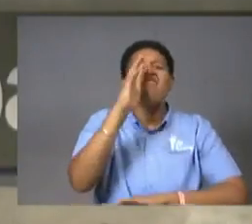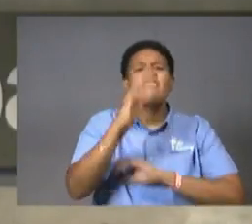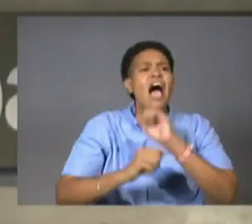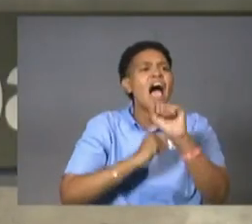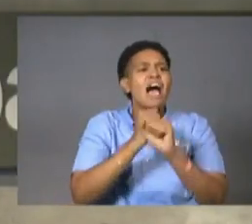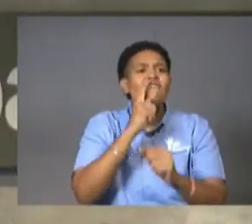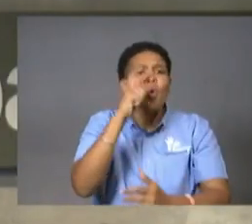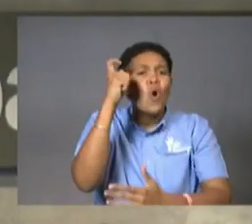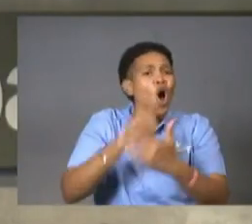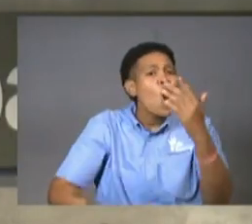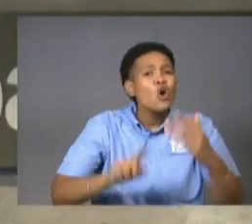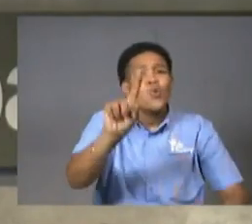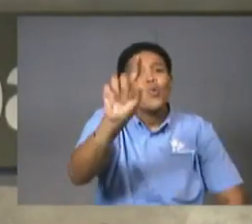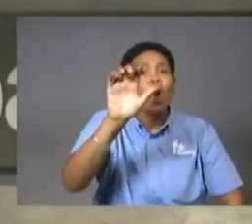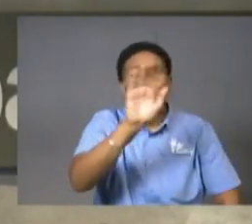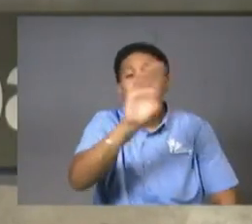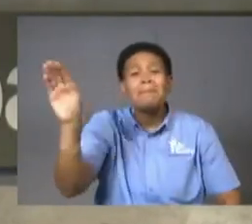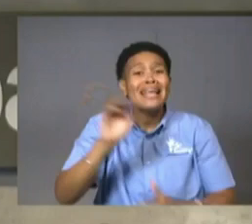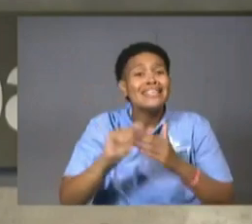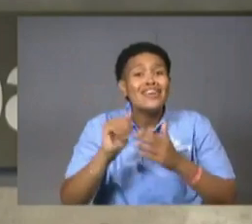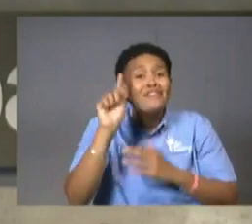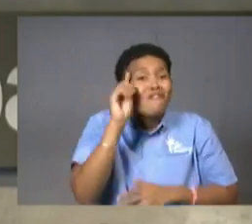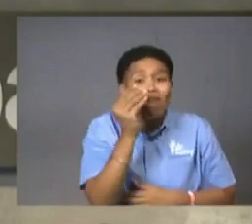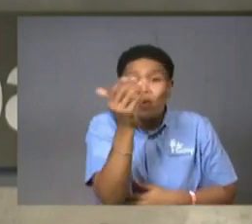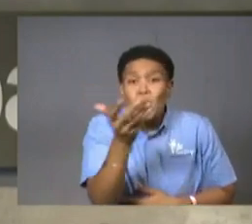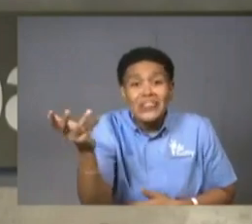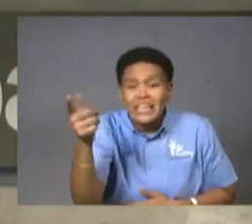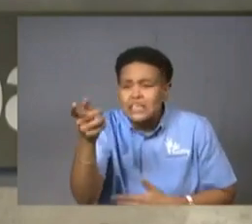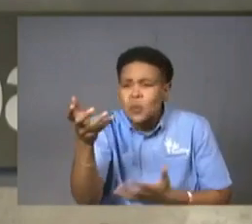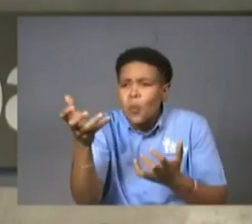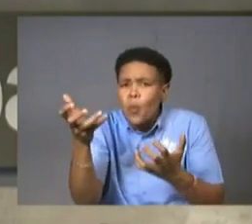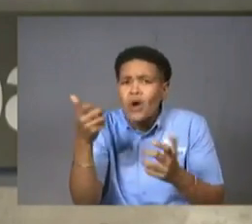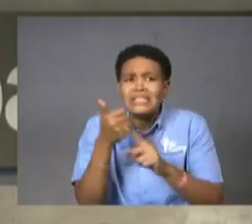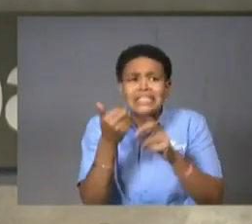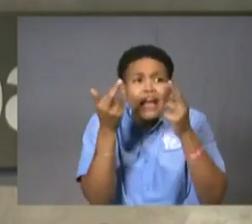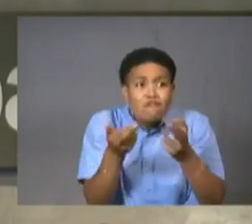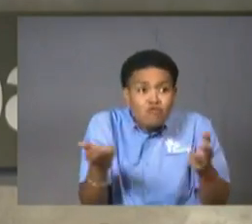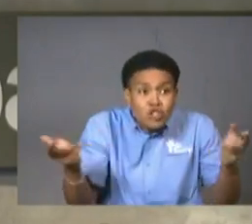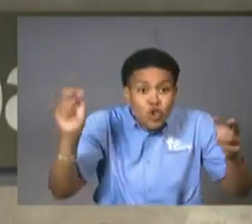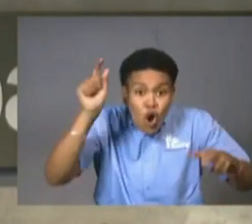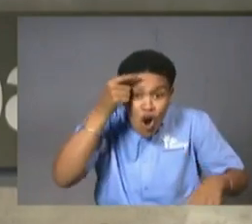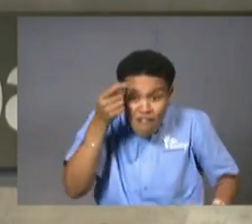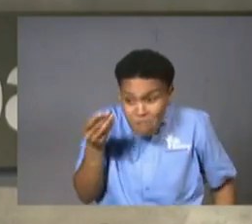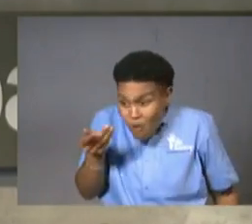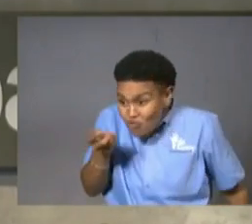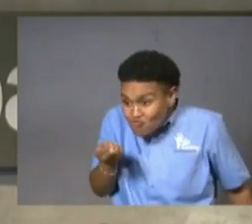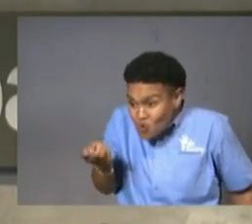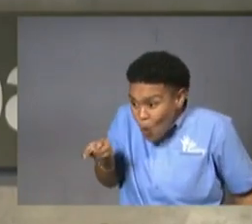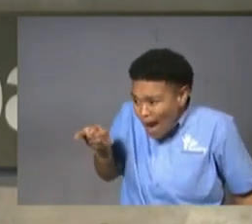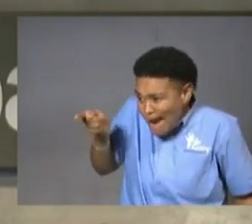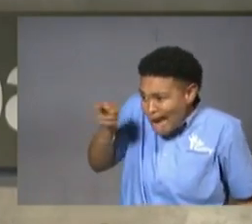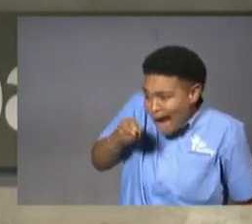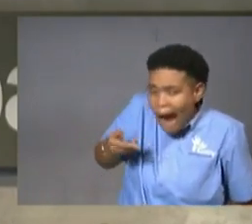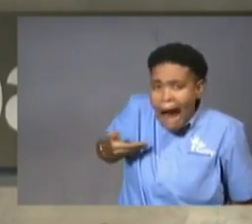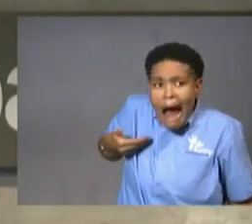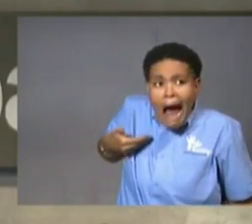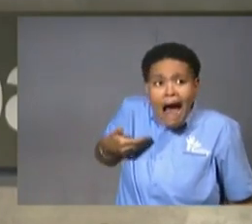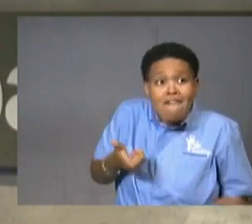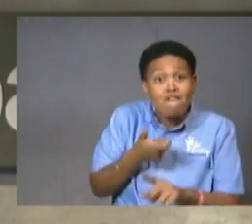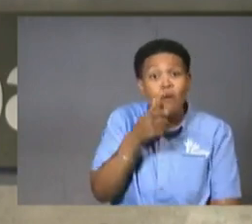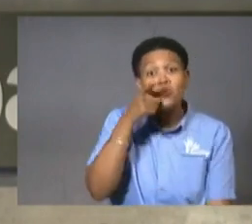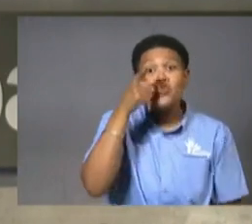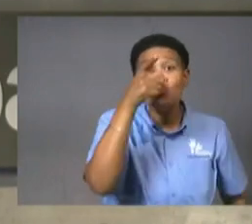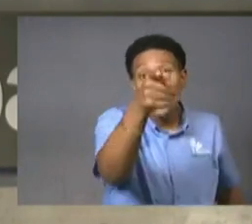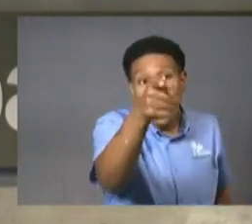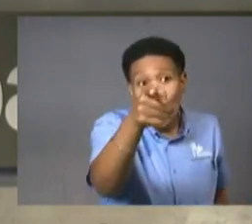cost $100 billion just from a few items. The resources of government come from you, the